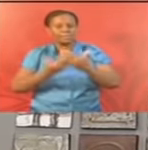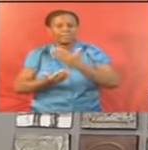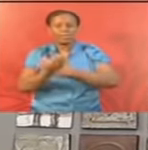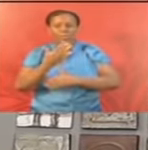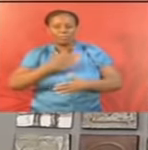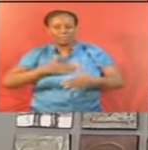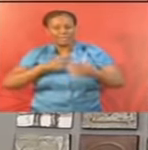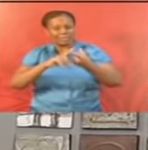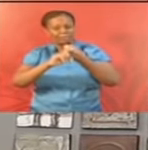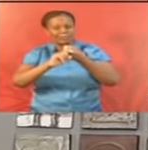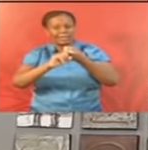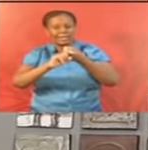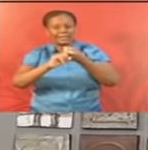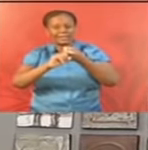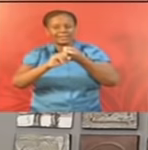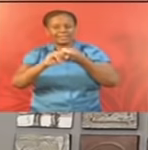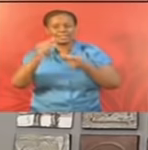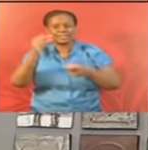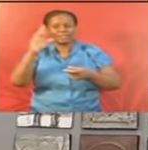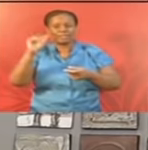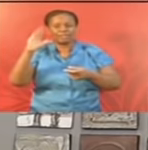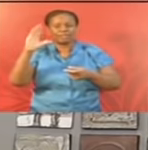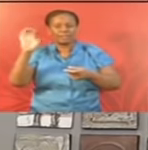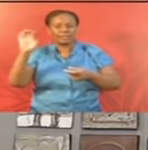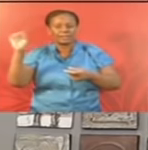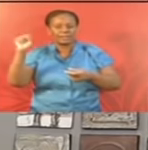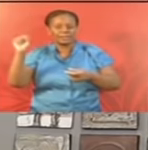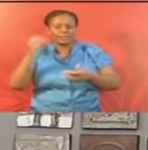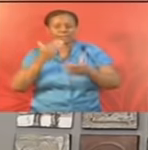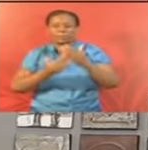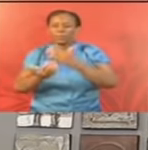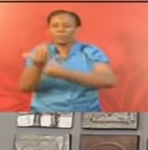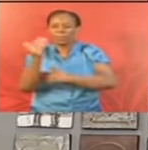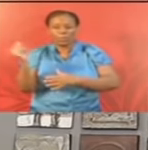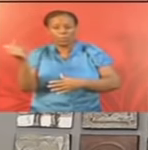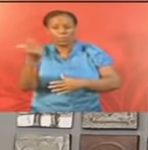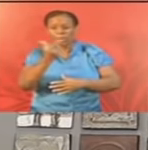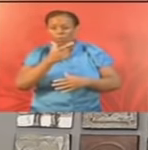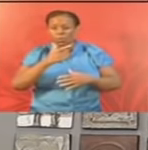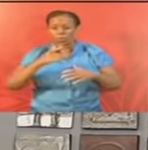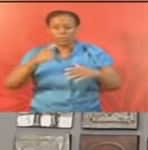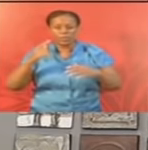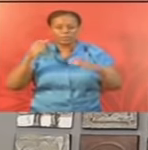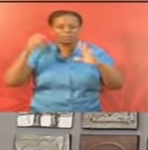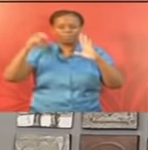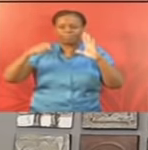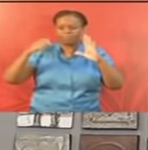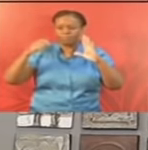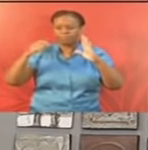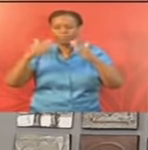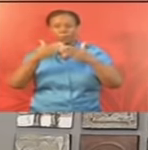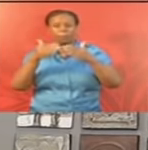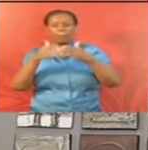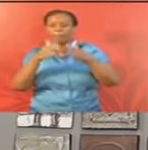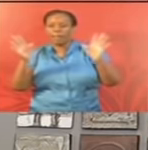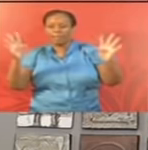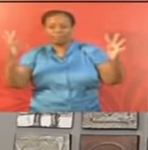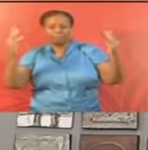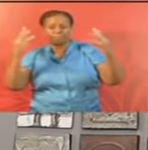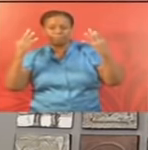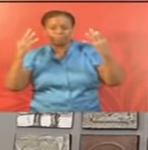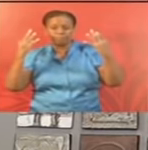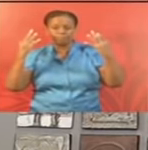of the media and to the members of the viewing and listening public. Today I'm going to be giving the clinical update, both